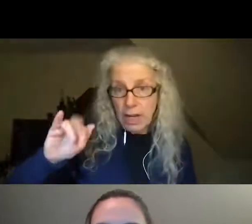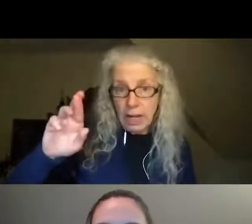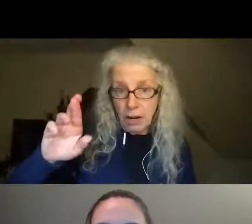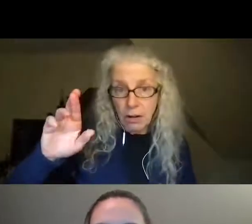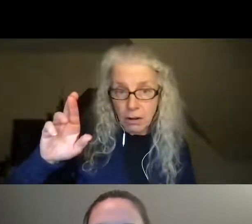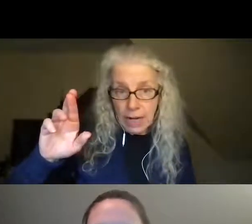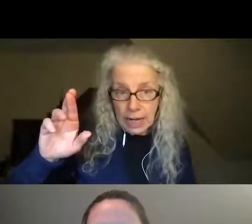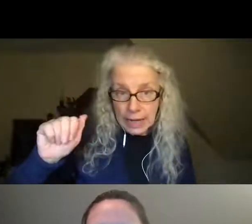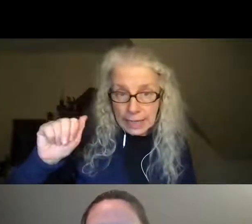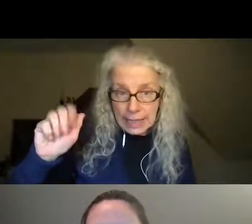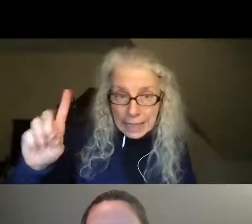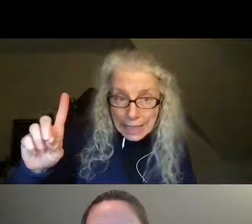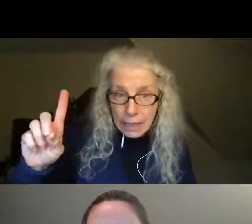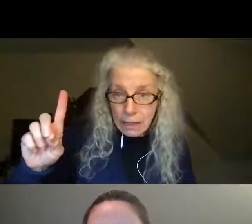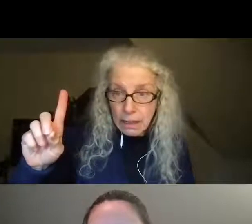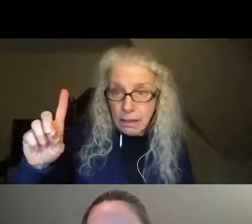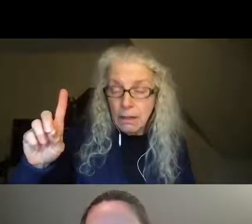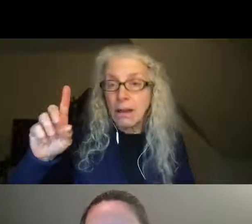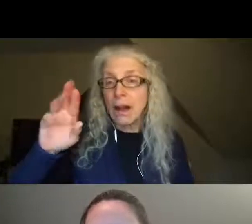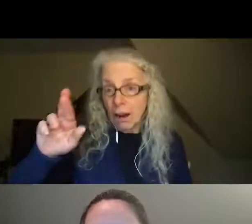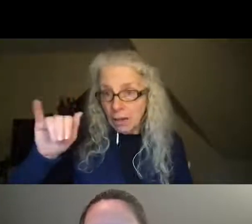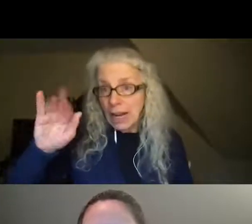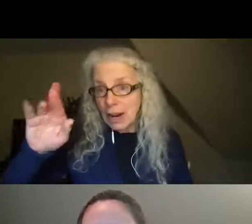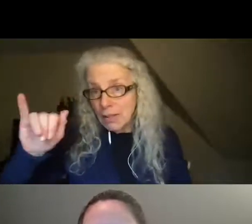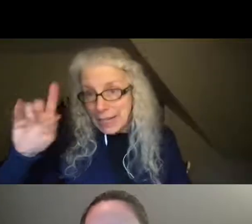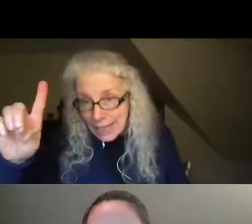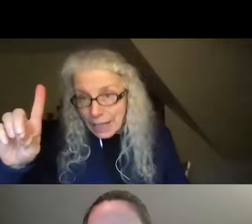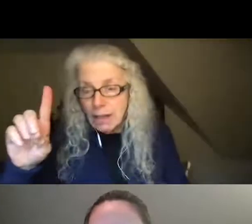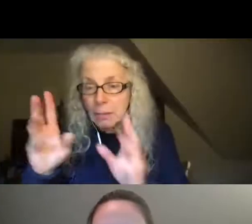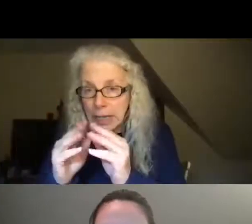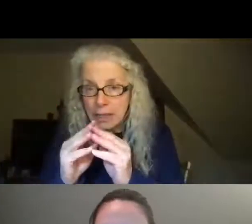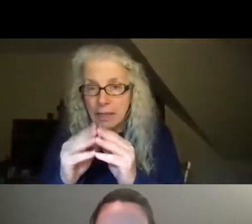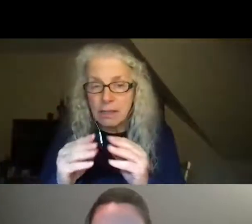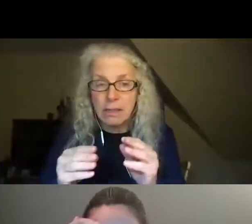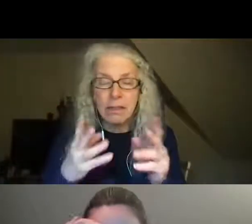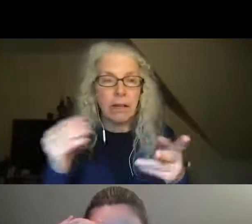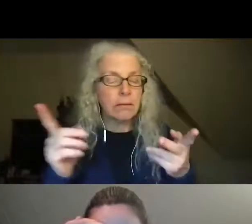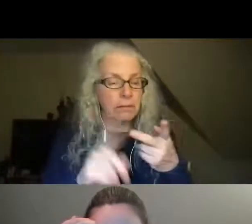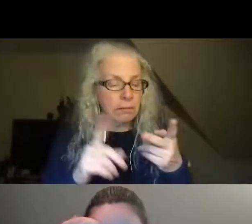meetings. I've also attended the